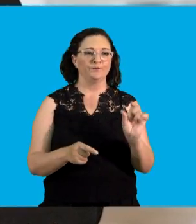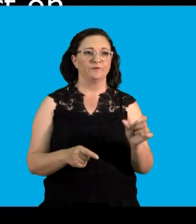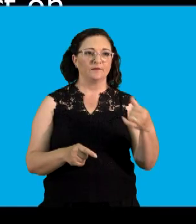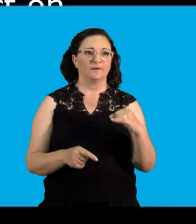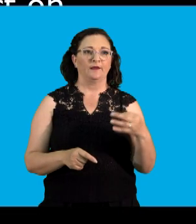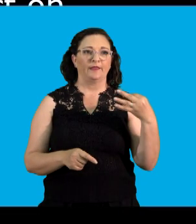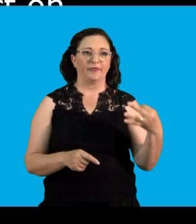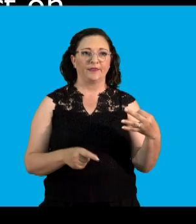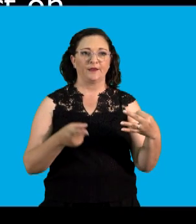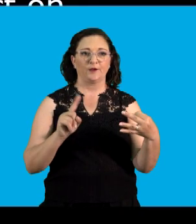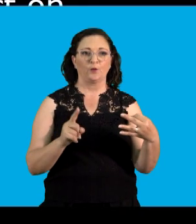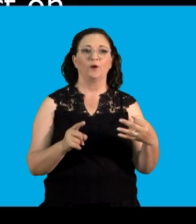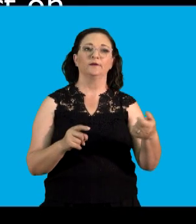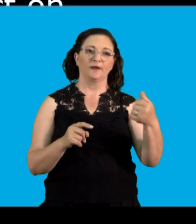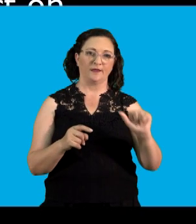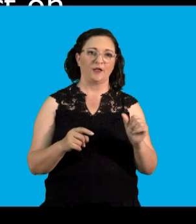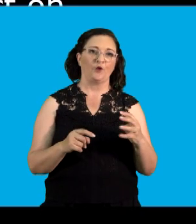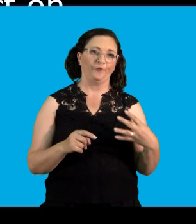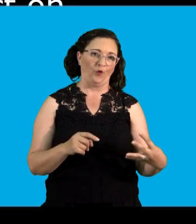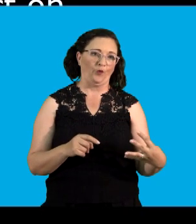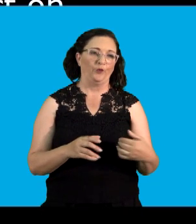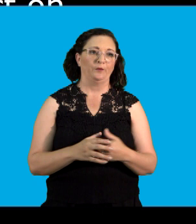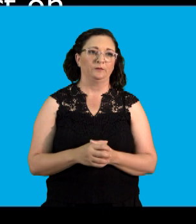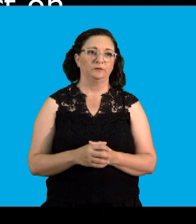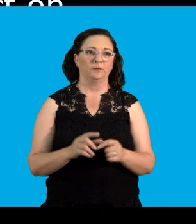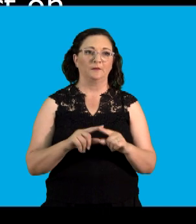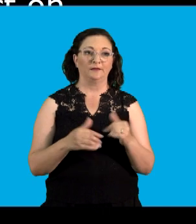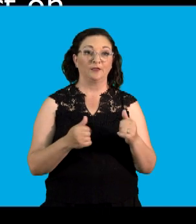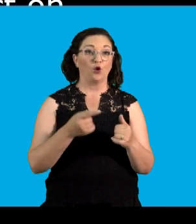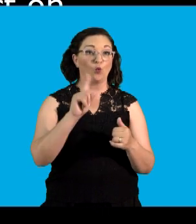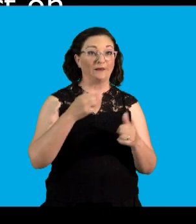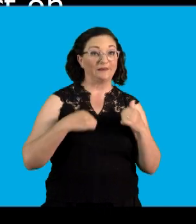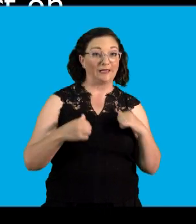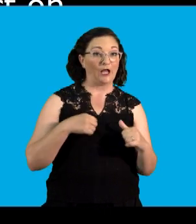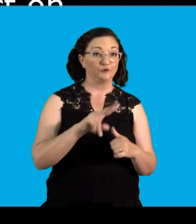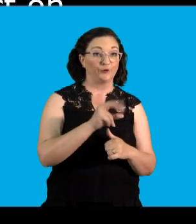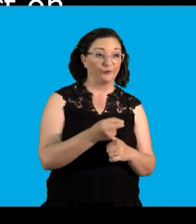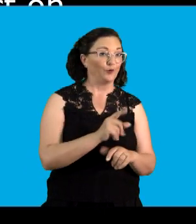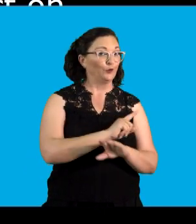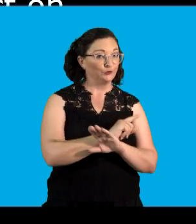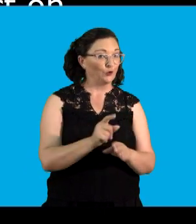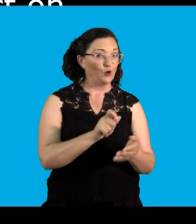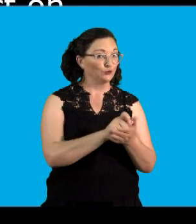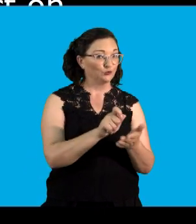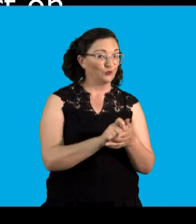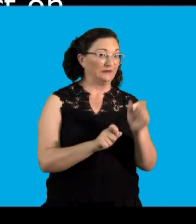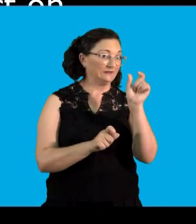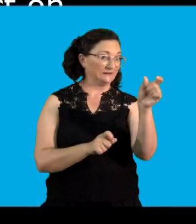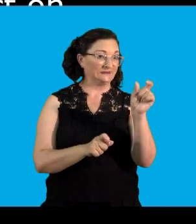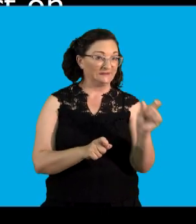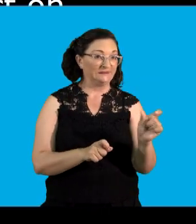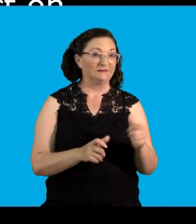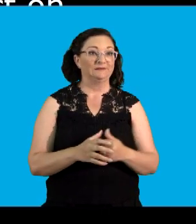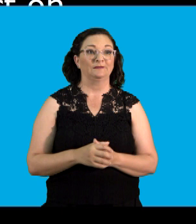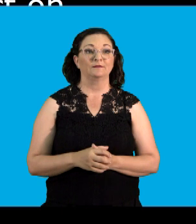number 3, and you've got the last one, which is number 4. Don't forget to look at the action verb, distinguish between cash